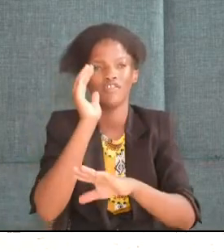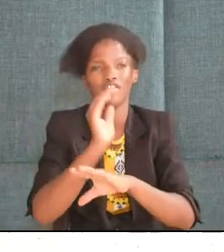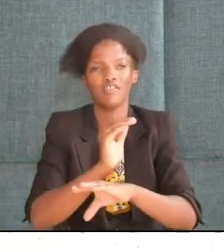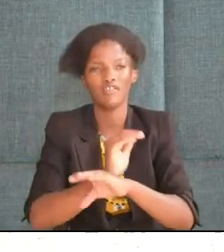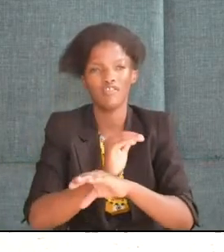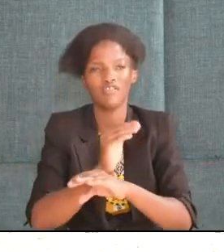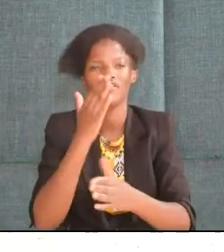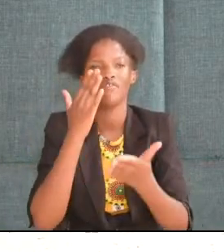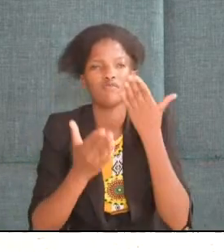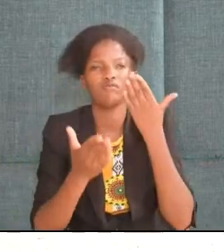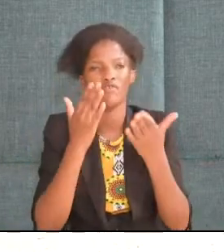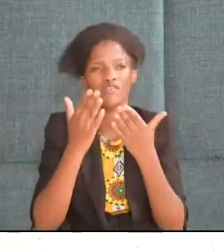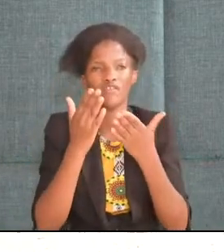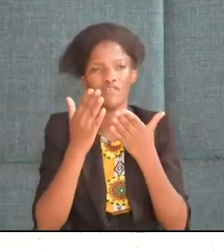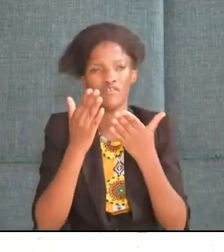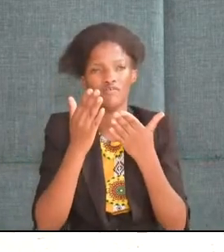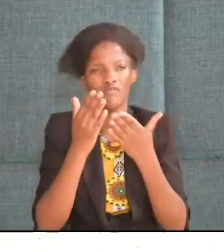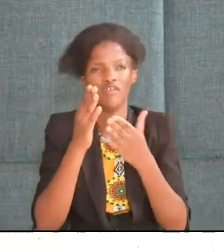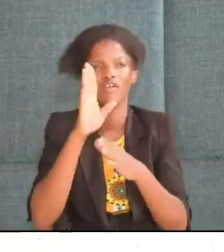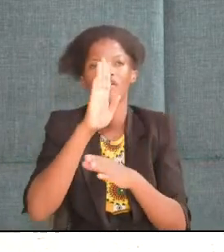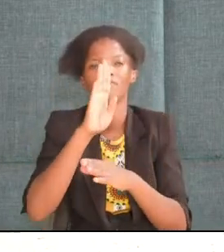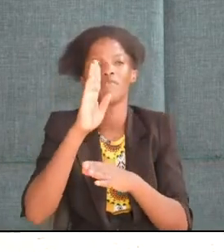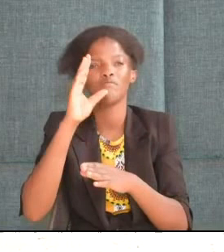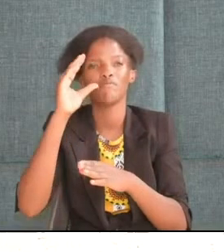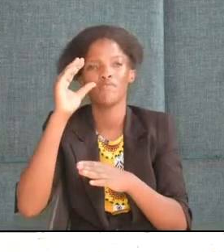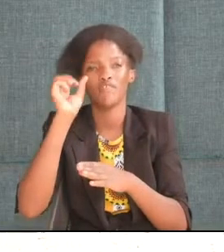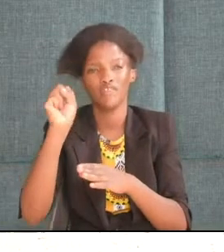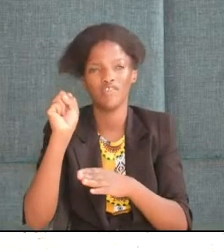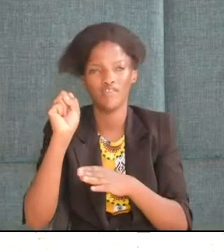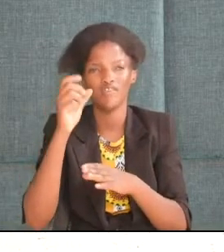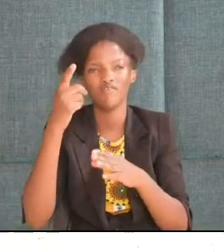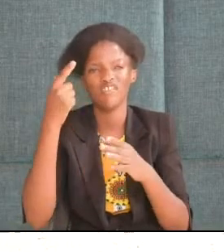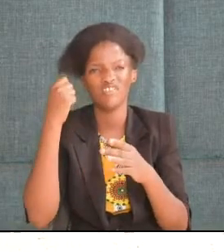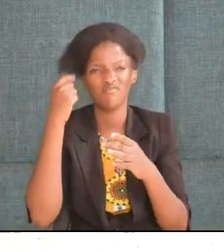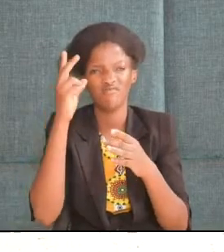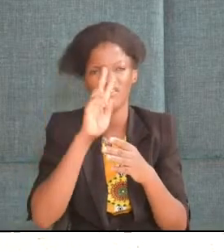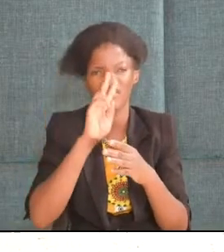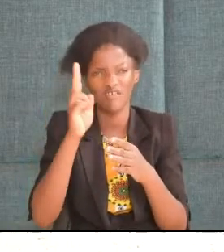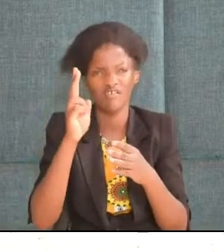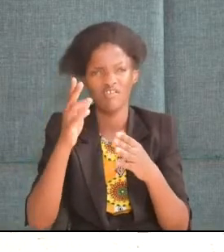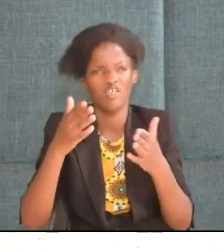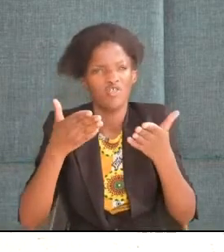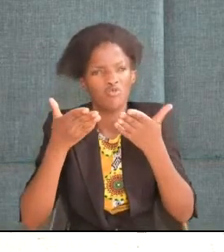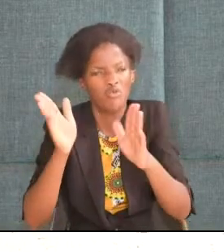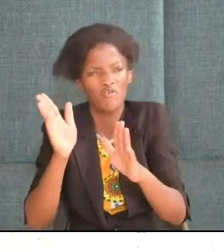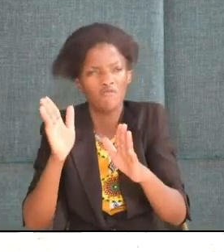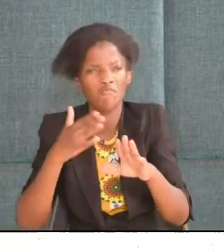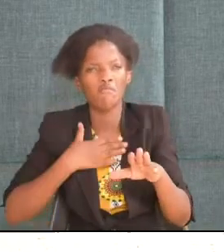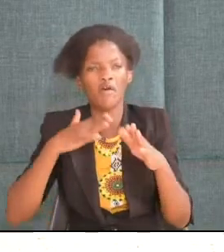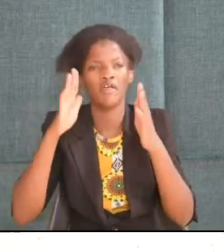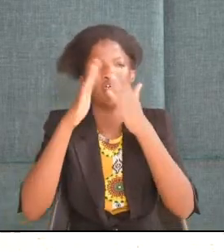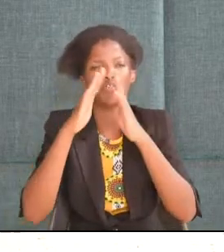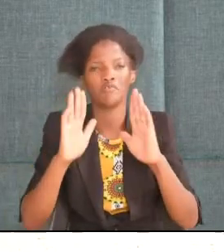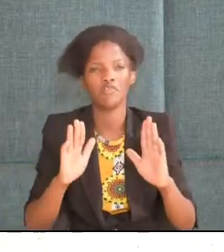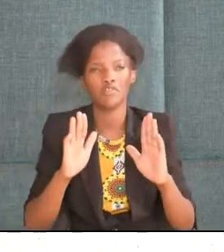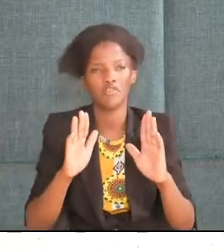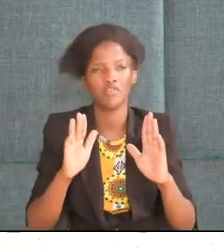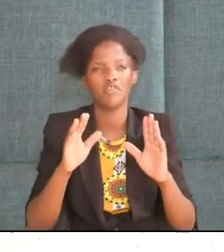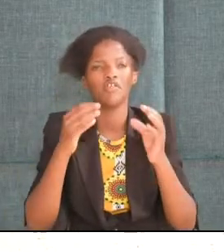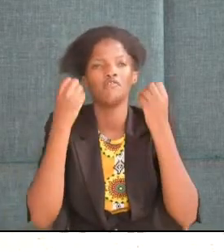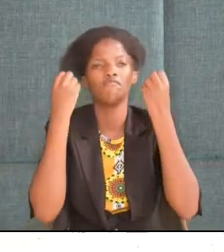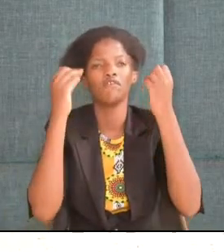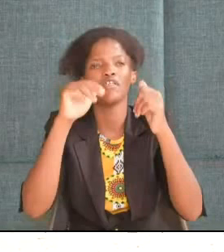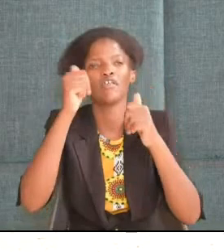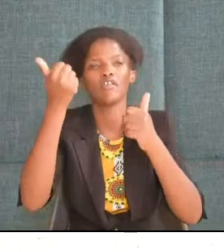Church Vocational Bible School. He said that I don't even have to leave my house. He said that many